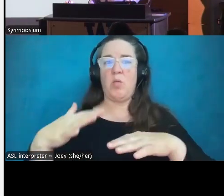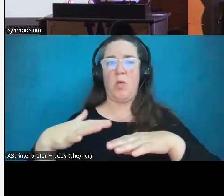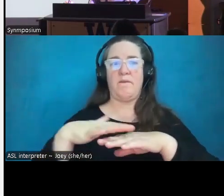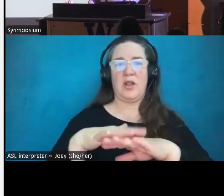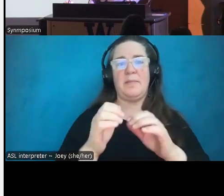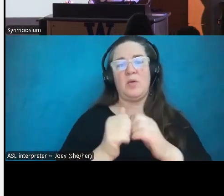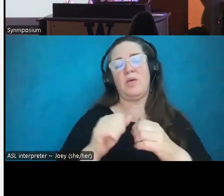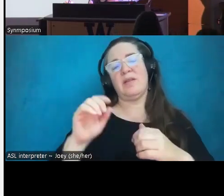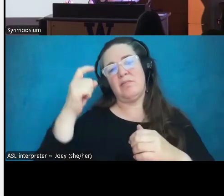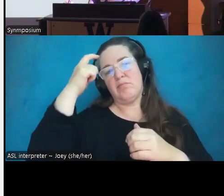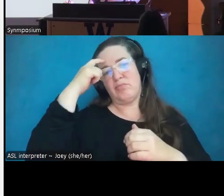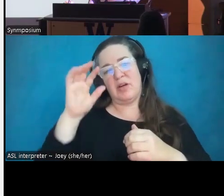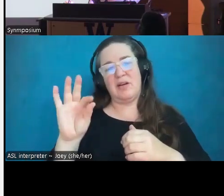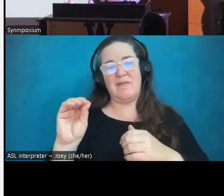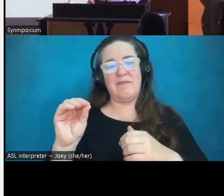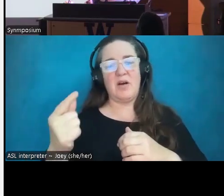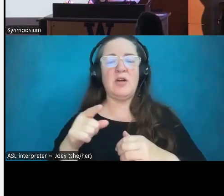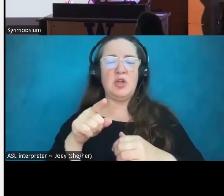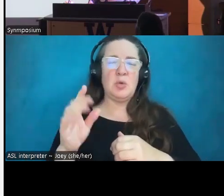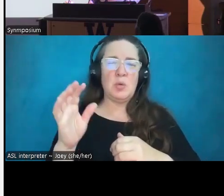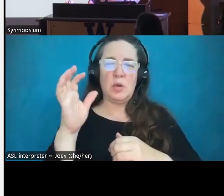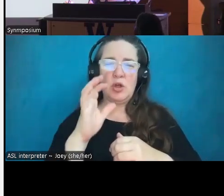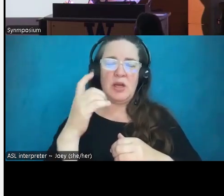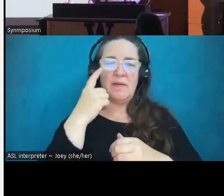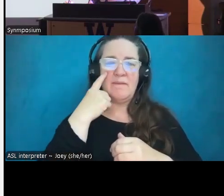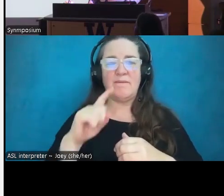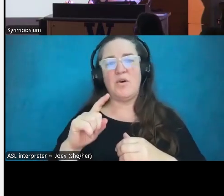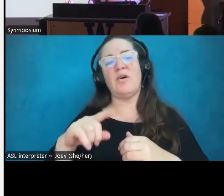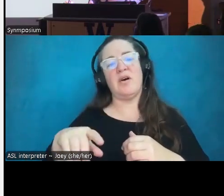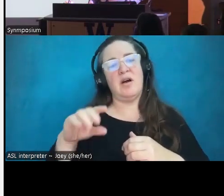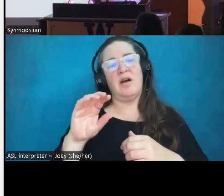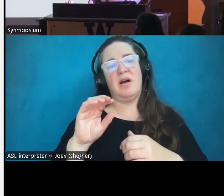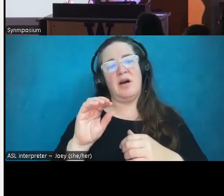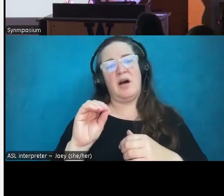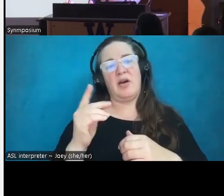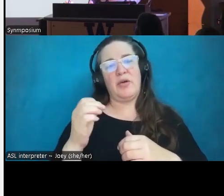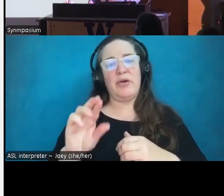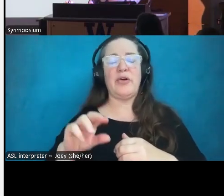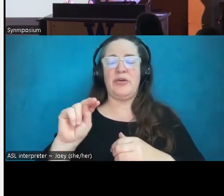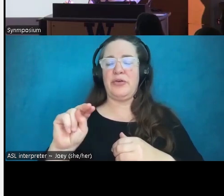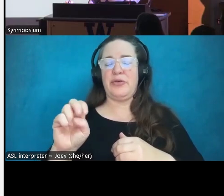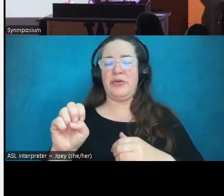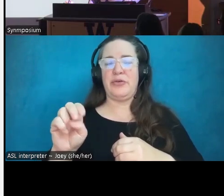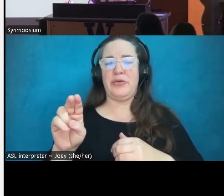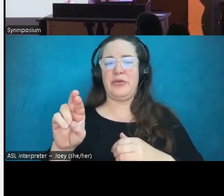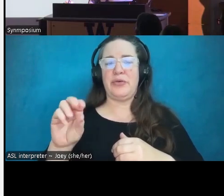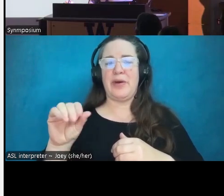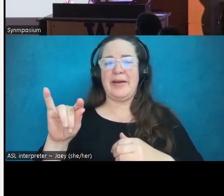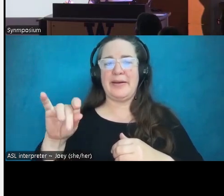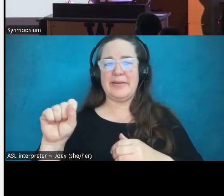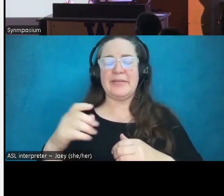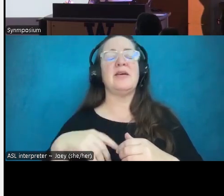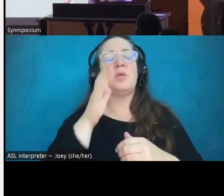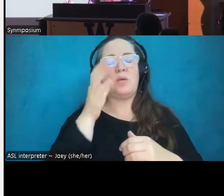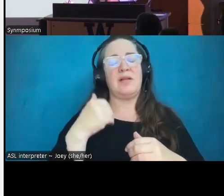optic neuritis. You're looking for focal deficits, which may wax and wane. There a contrast MRI of the brain